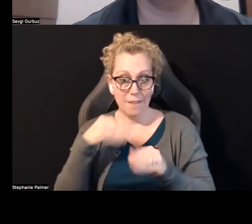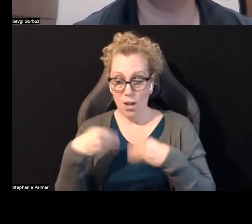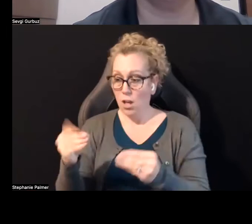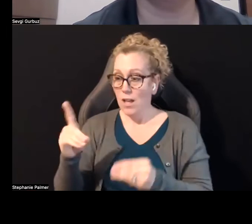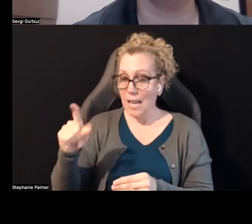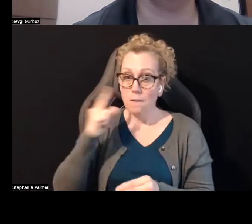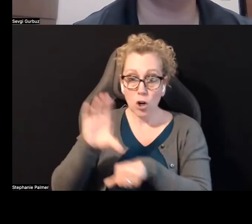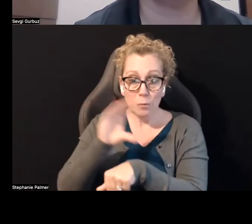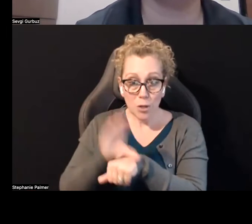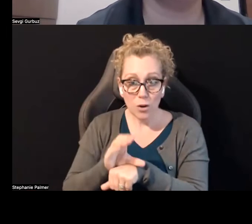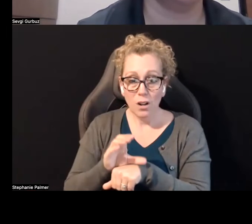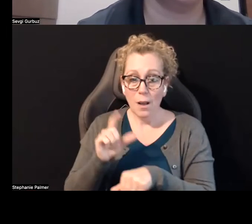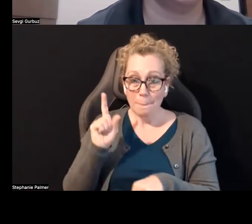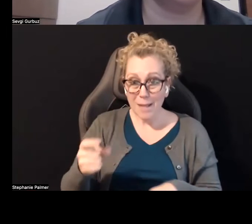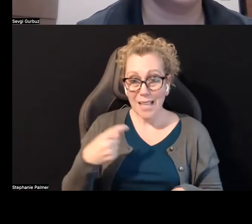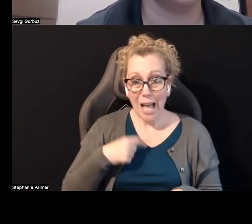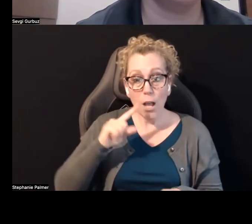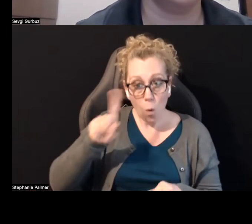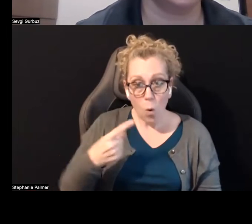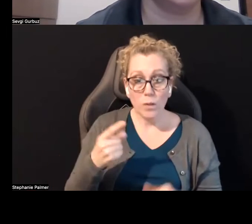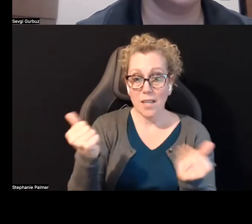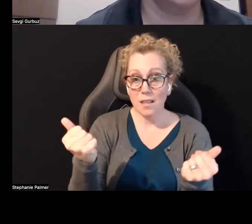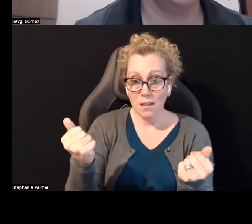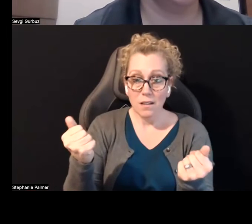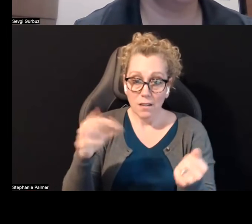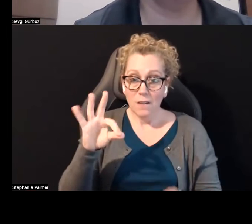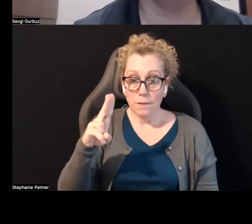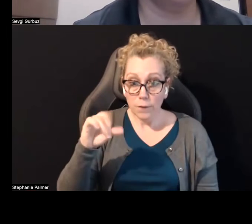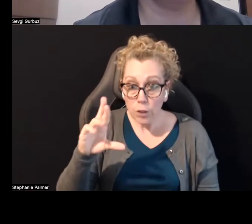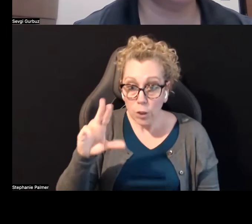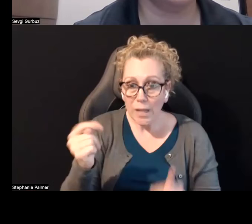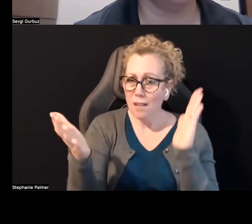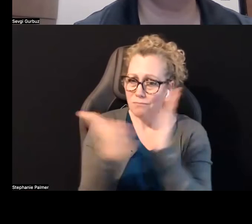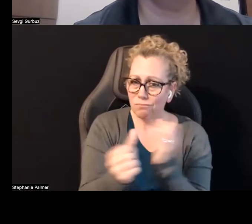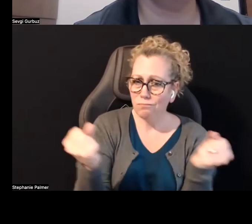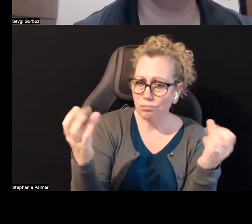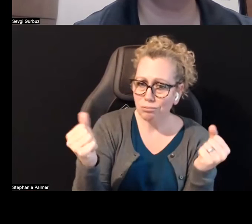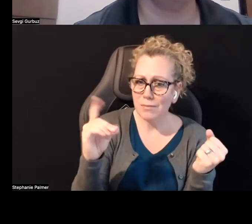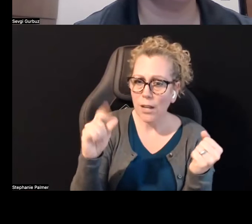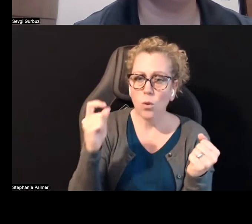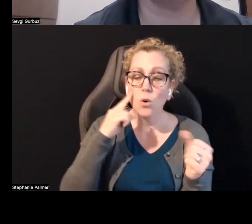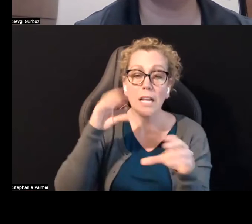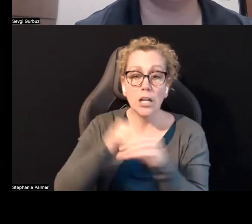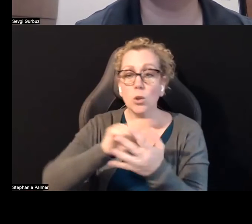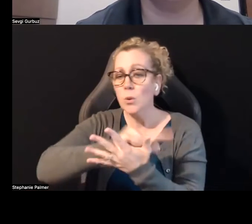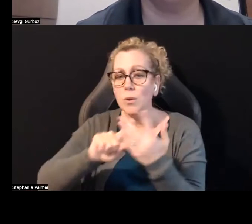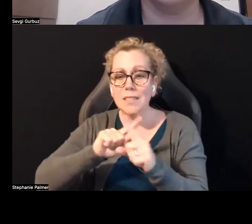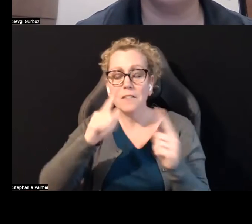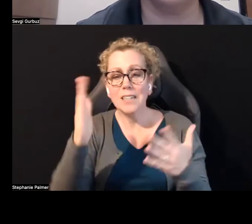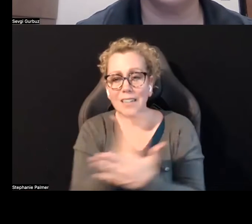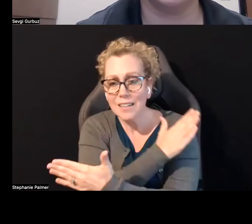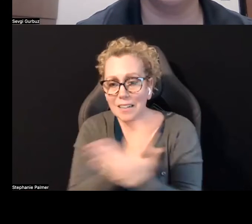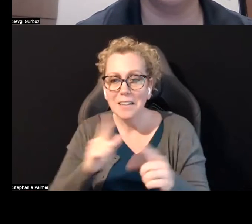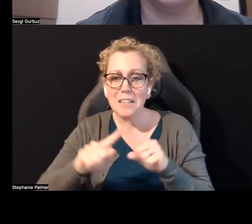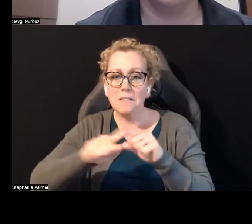fluent only data, or do we want to broaden it to different levels of learning? Do we want to have the computer understand different